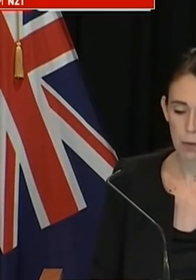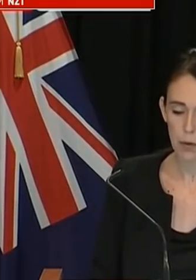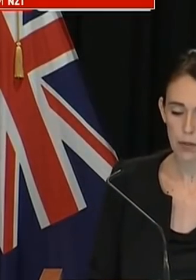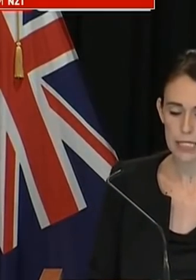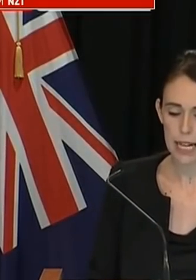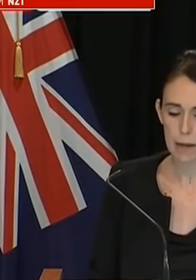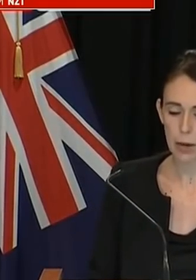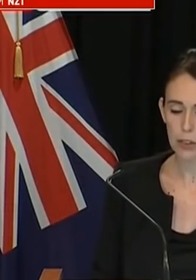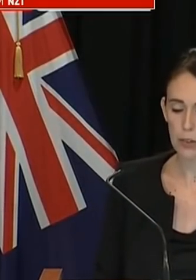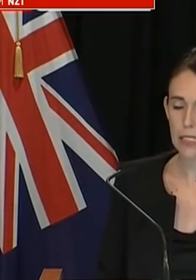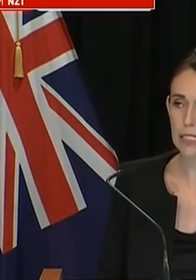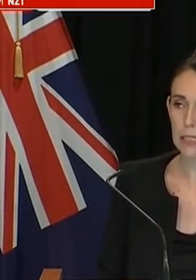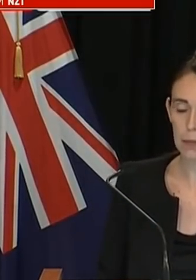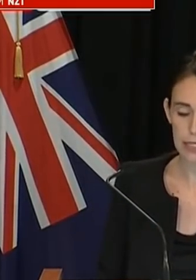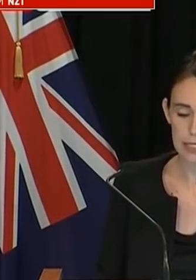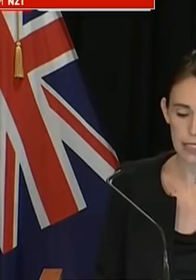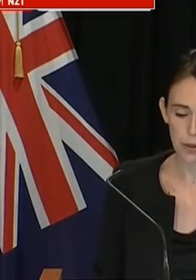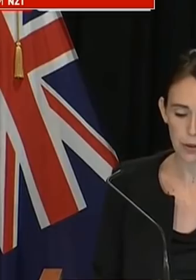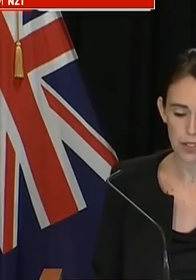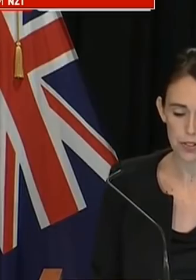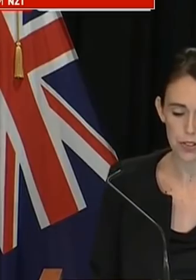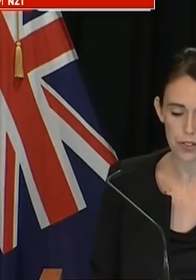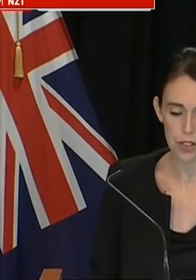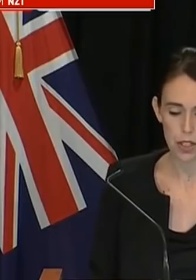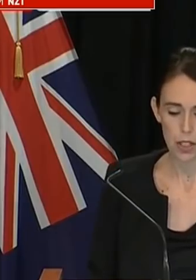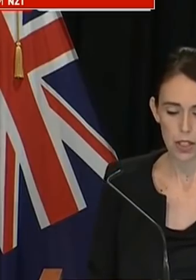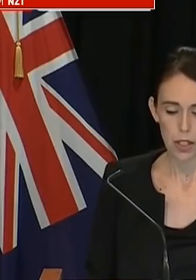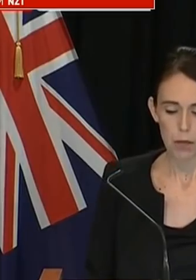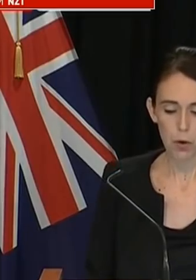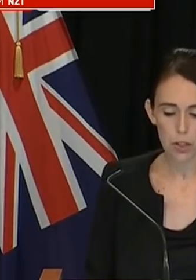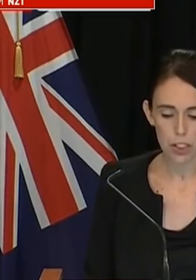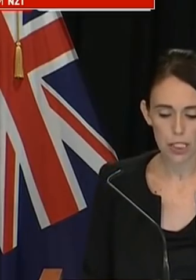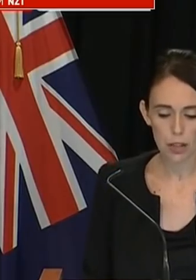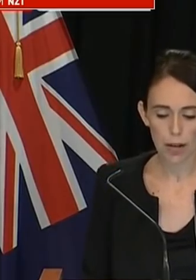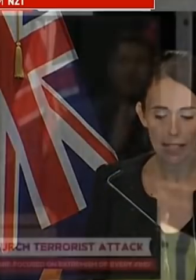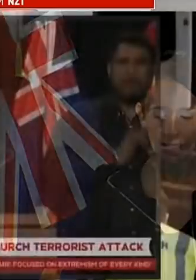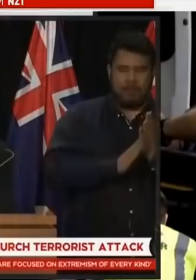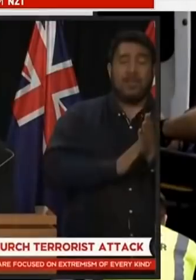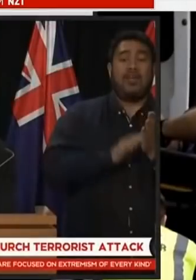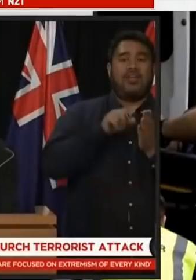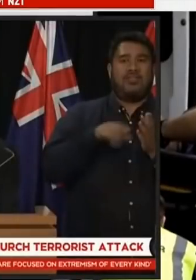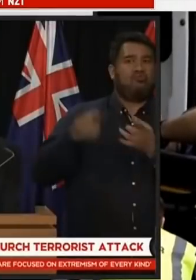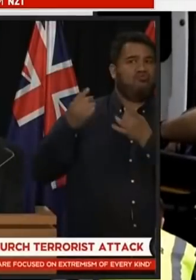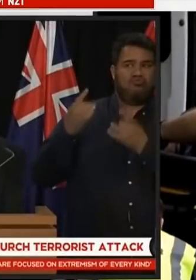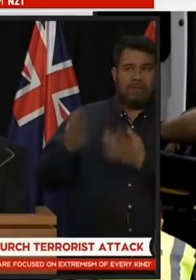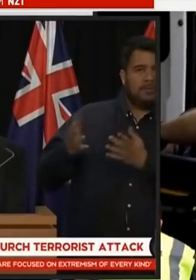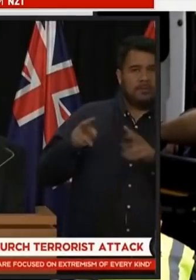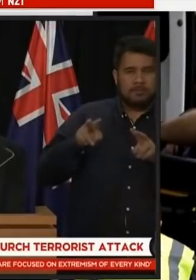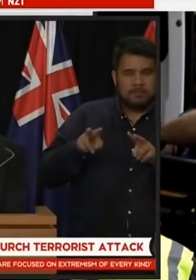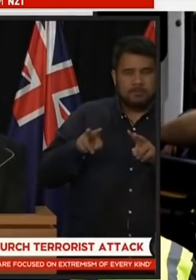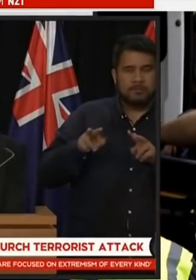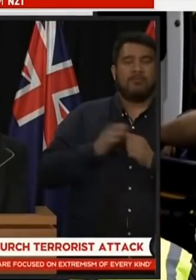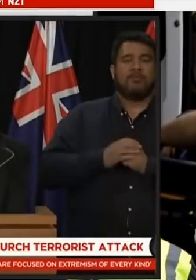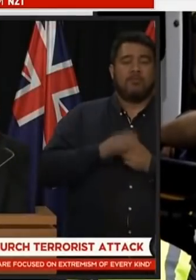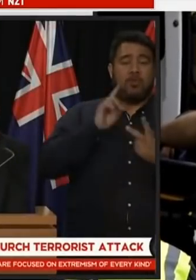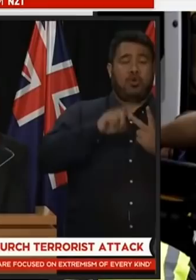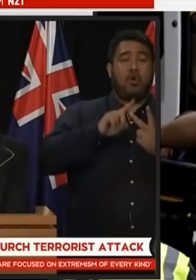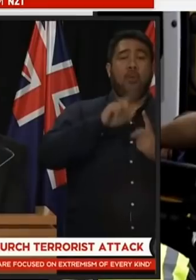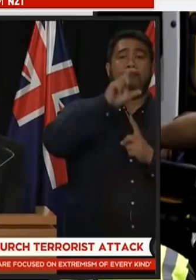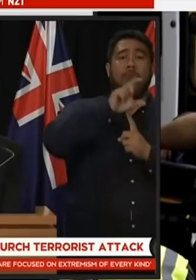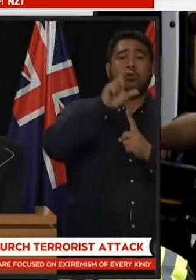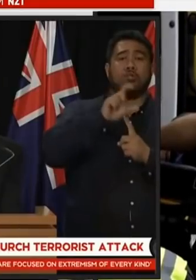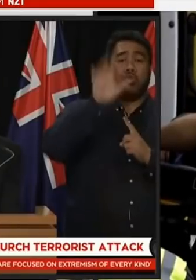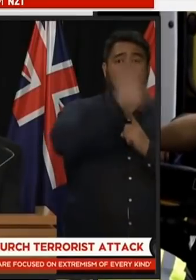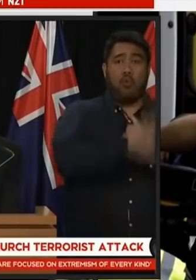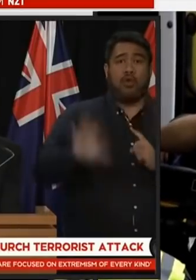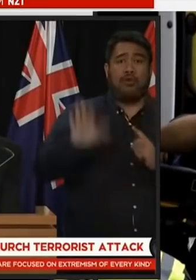yesterday were put on standby to assist police in christchurch mosques around the country were provided with advice from police to